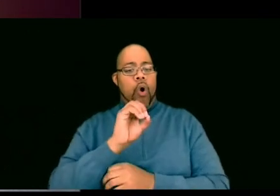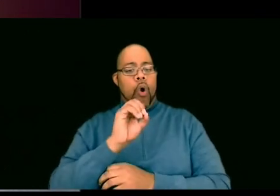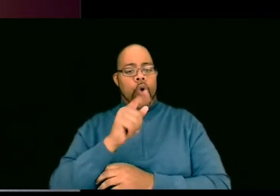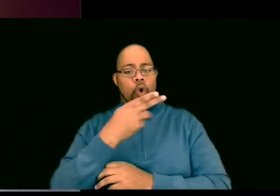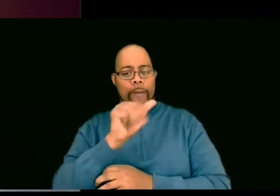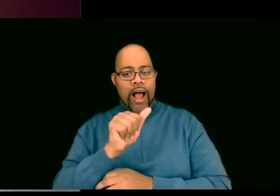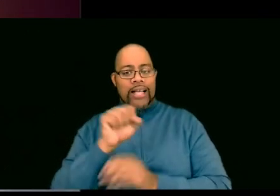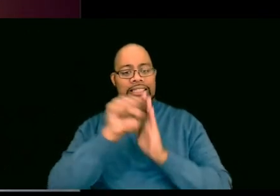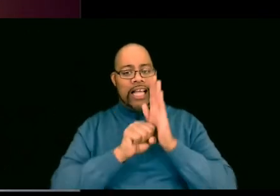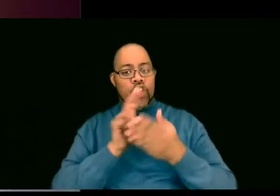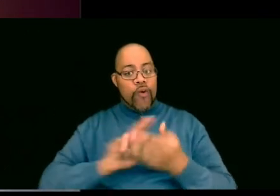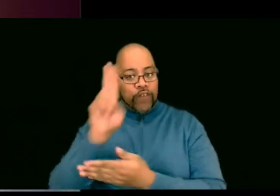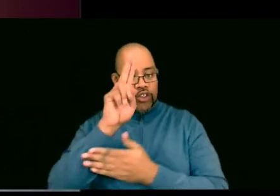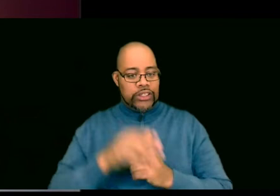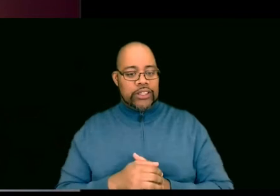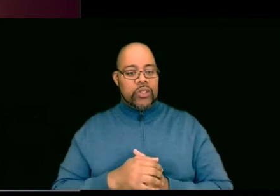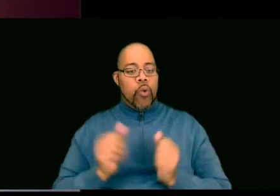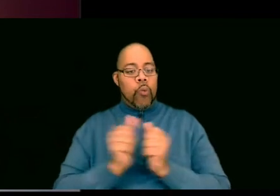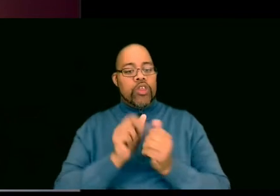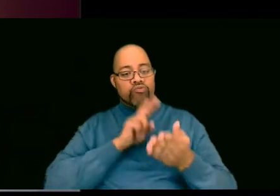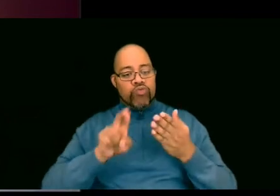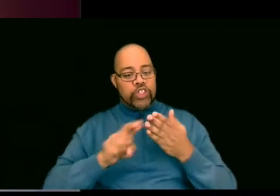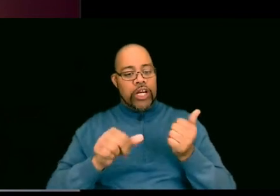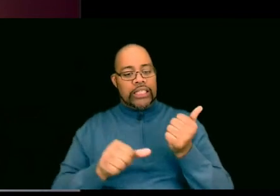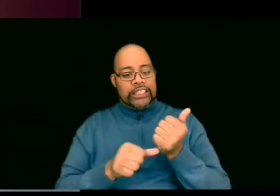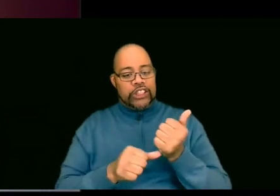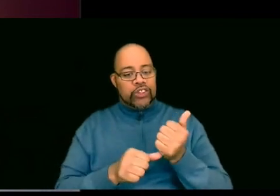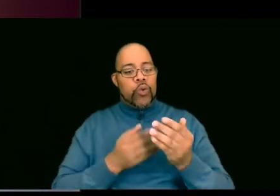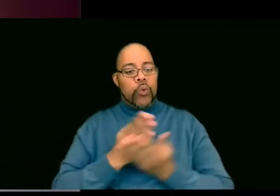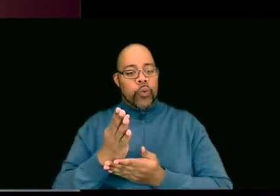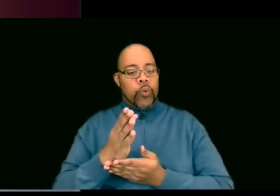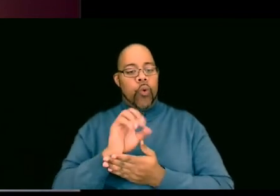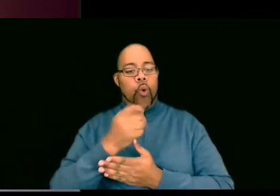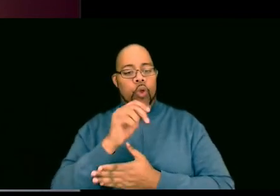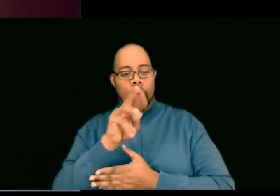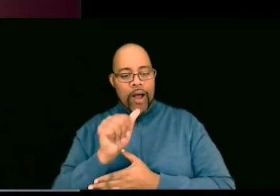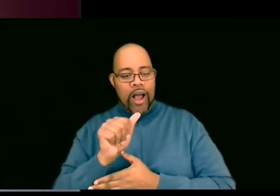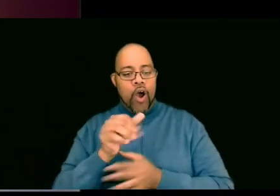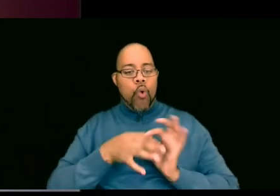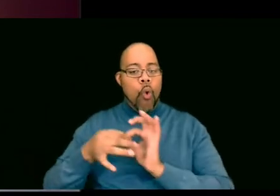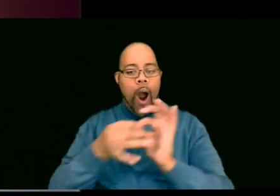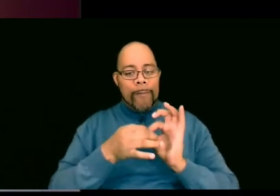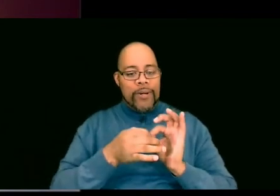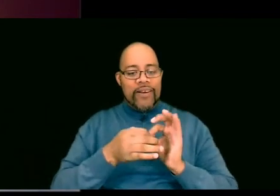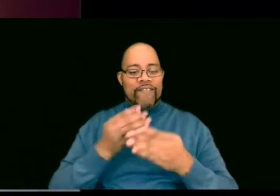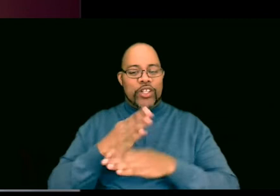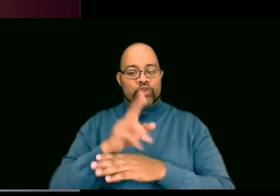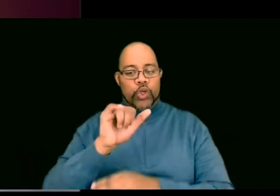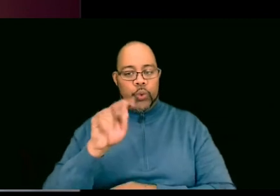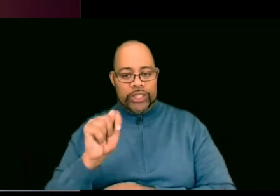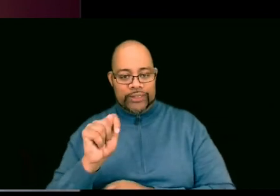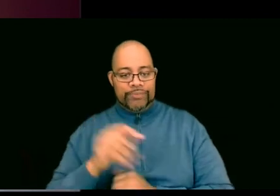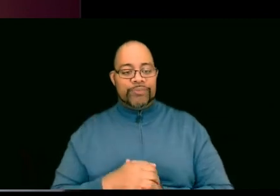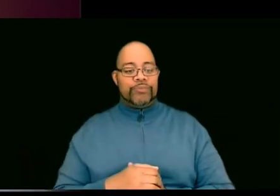got at Oklahoma State University with a research assistantship through the Oklahoma Cooperative Fishery